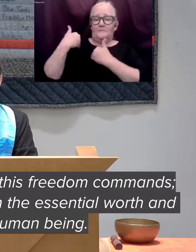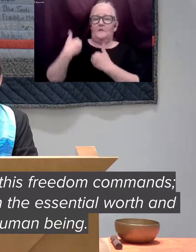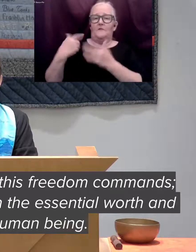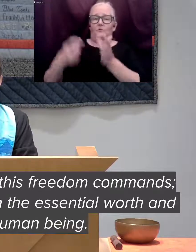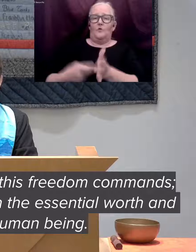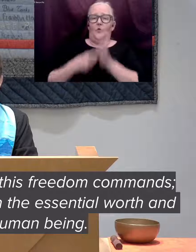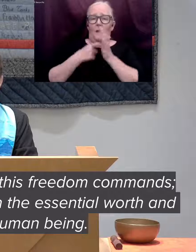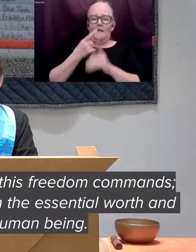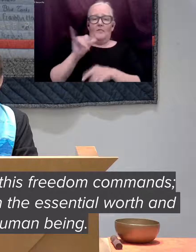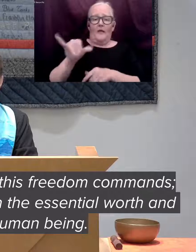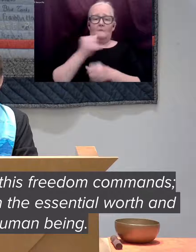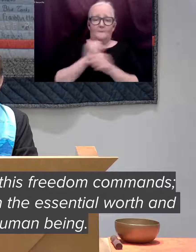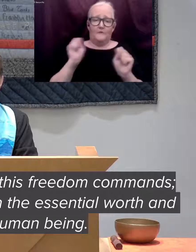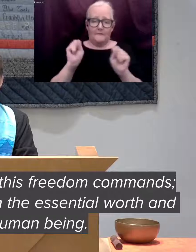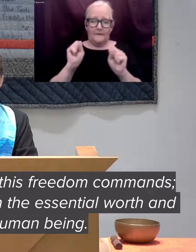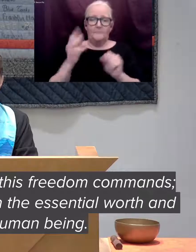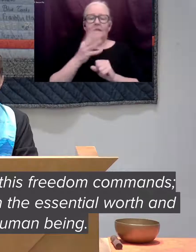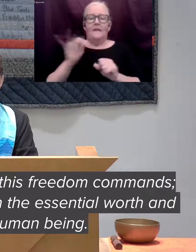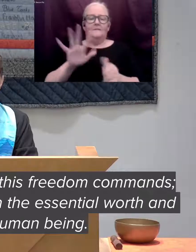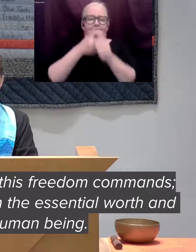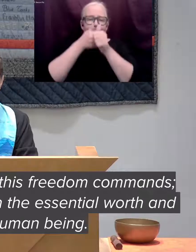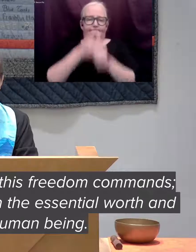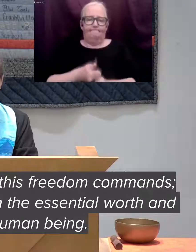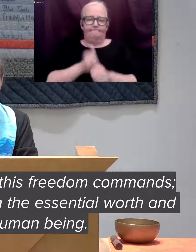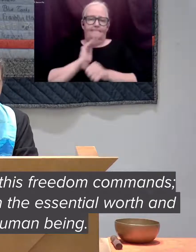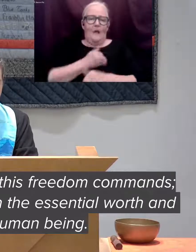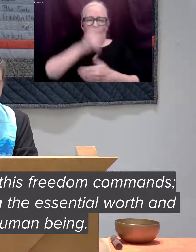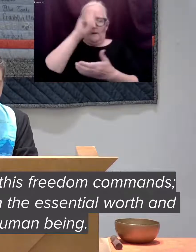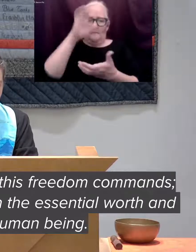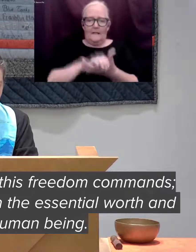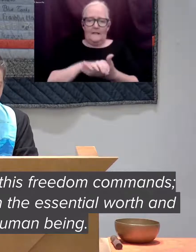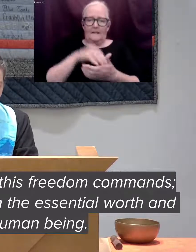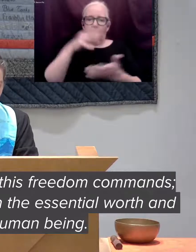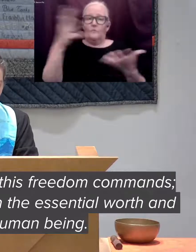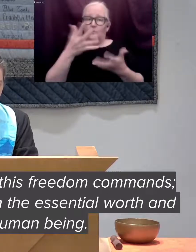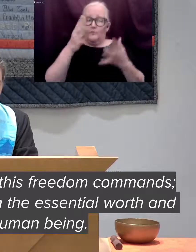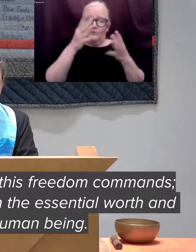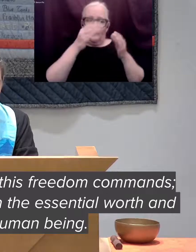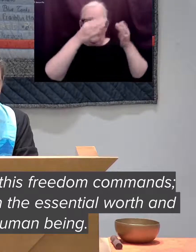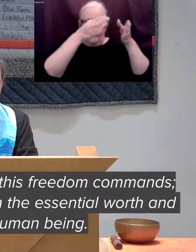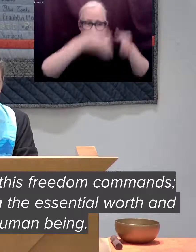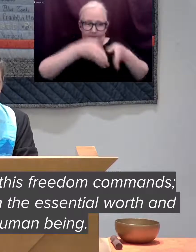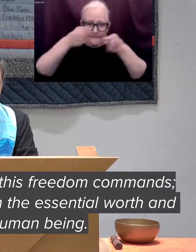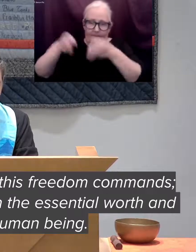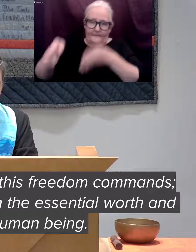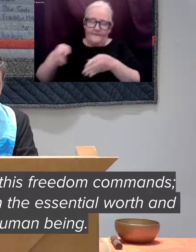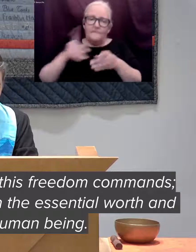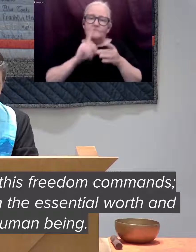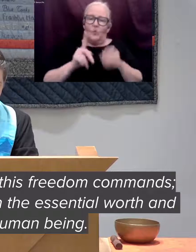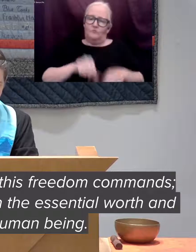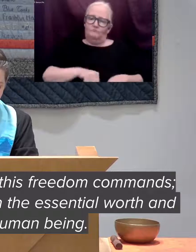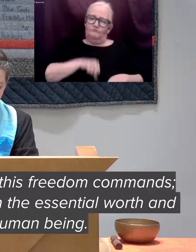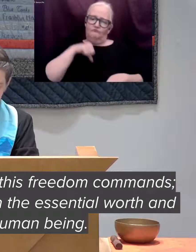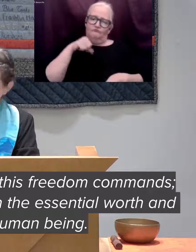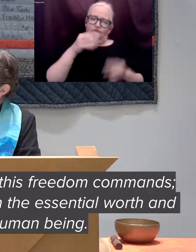our belief in the essential worth and dignity of every human being.